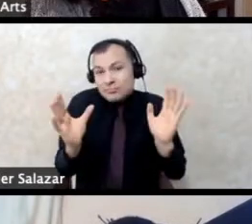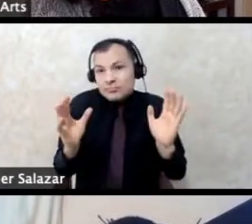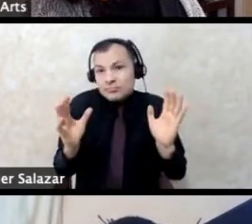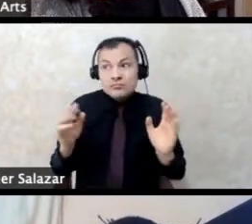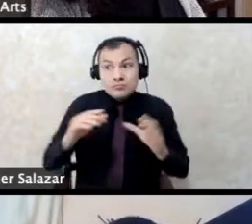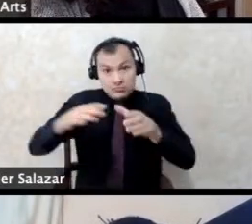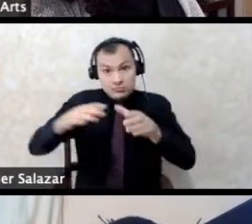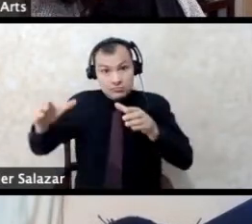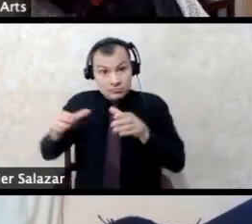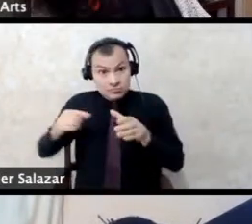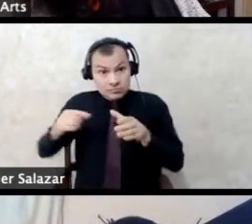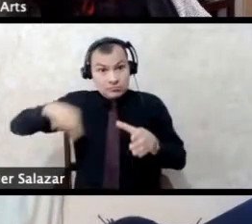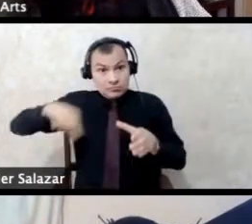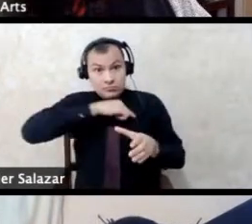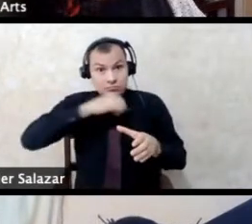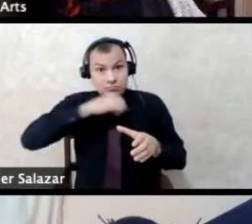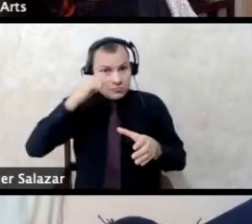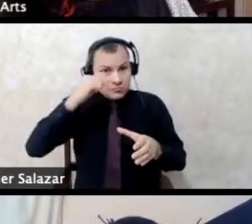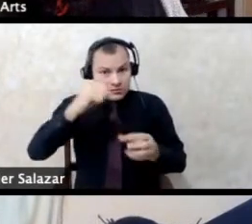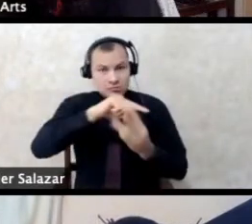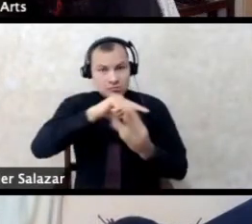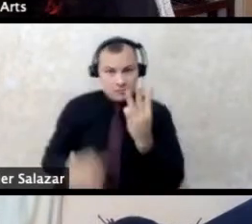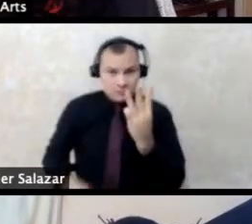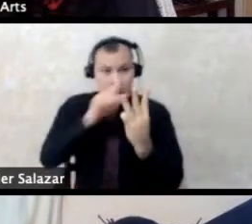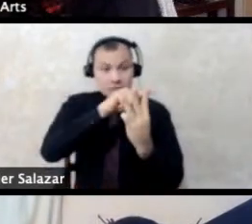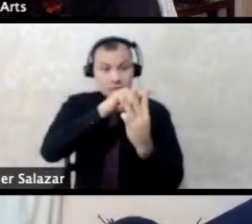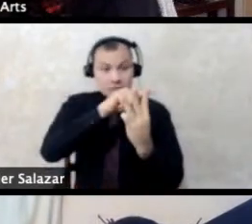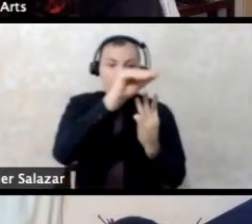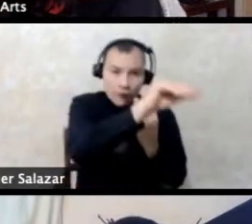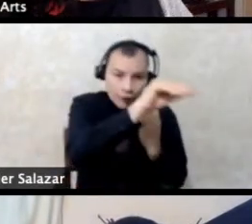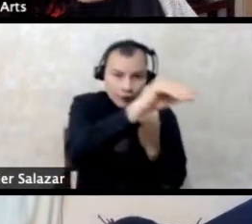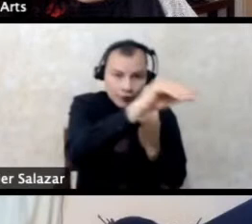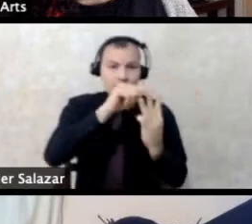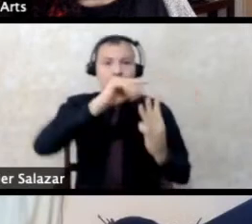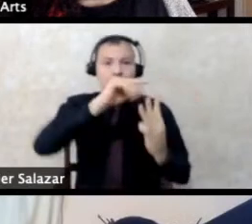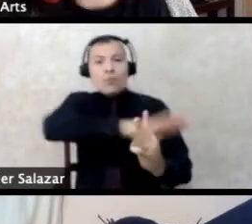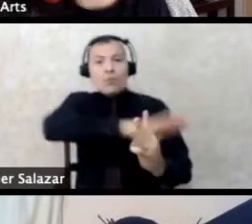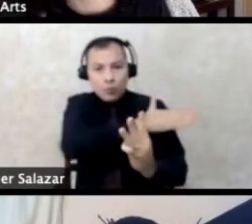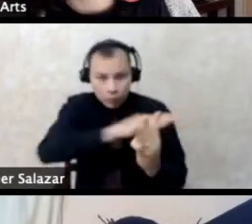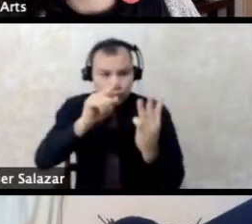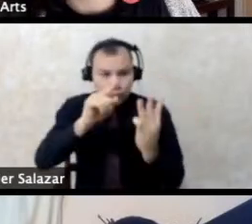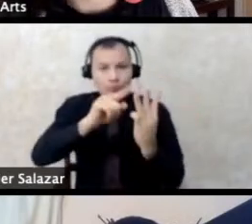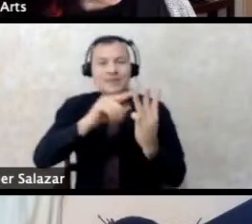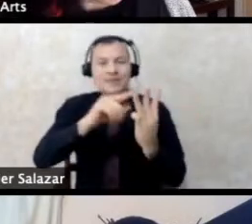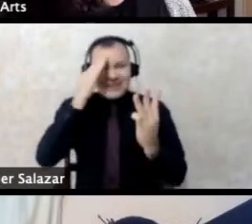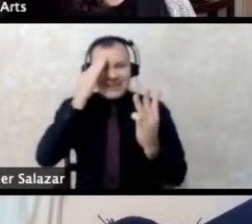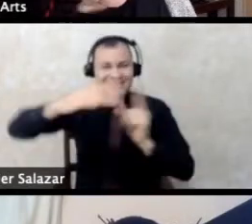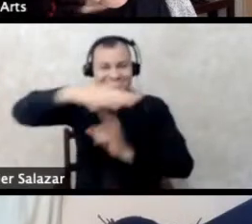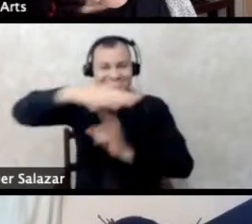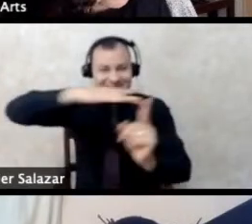trabajo de medio ambiente y otro que es el trabajo, la línea de desarrollo hacia el patrimonio.